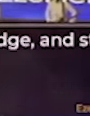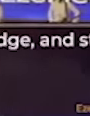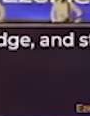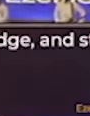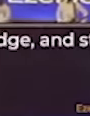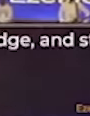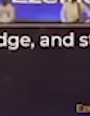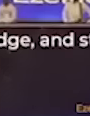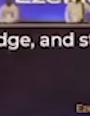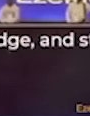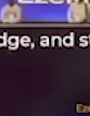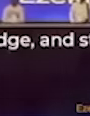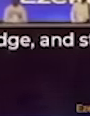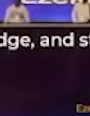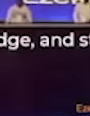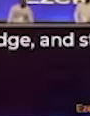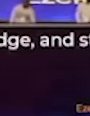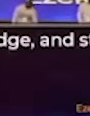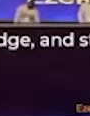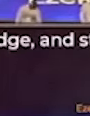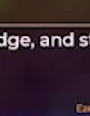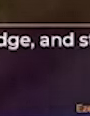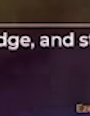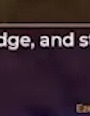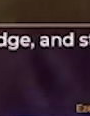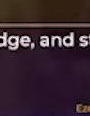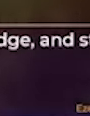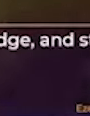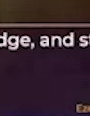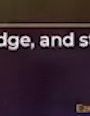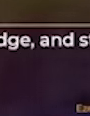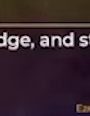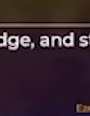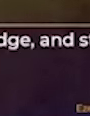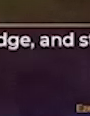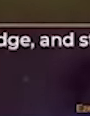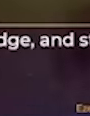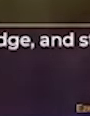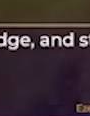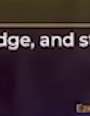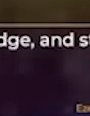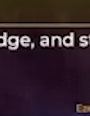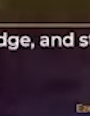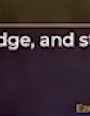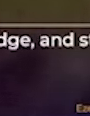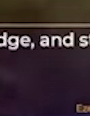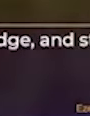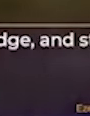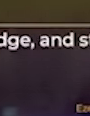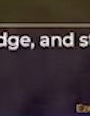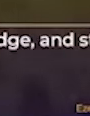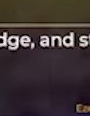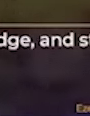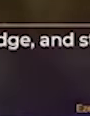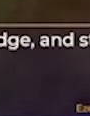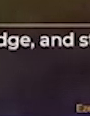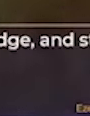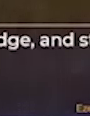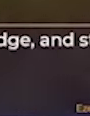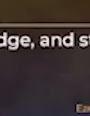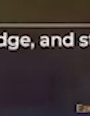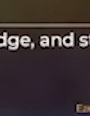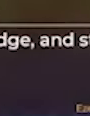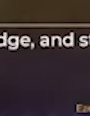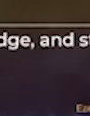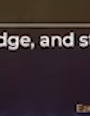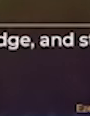them? Your family members. Who are the them? People in Ghana. Who are the them? All the people that belong to your